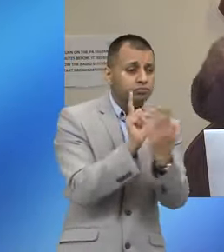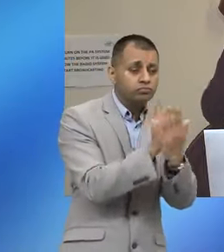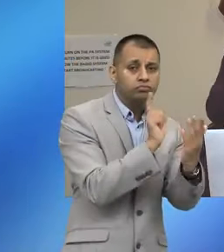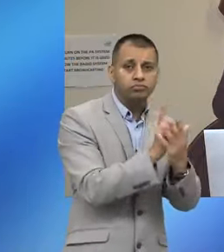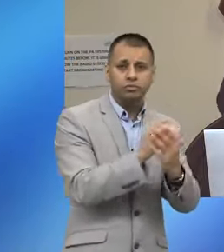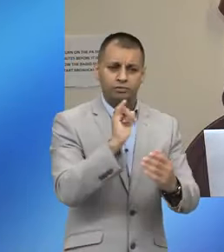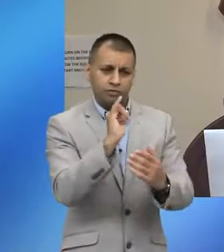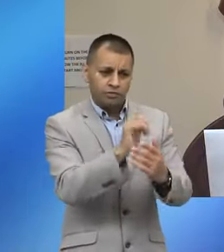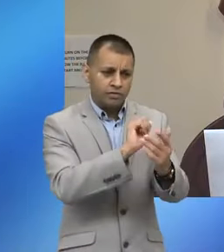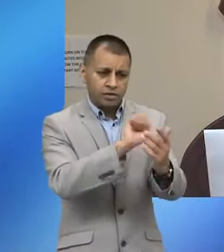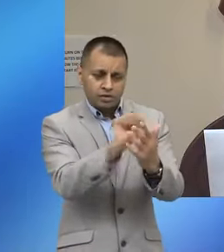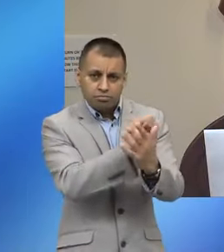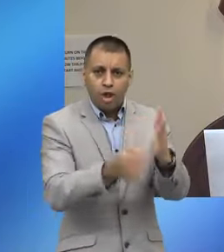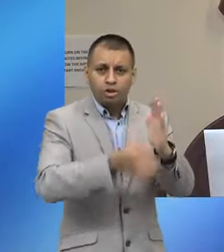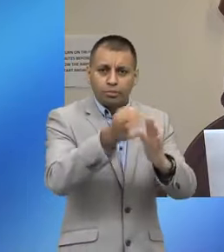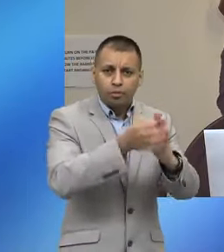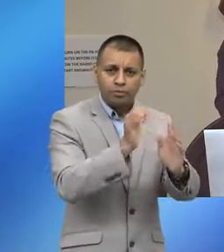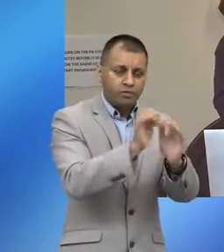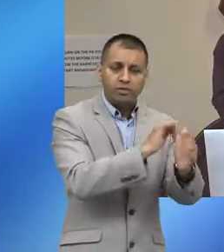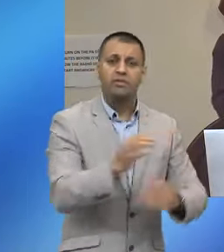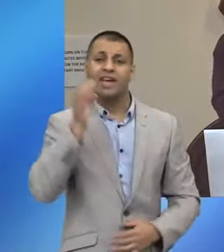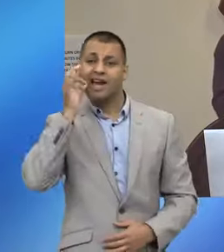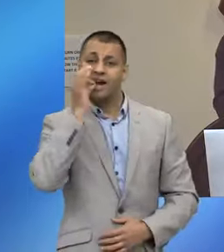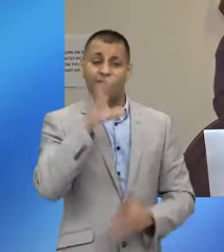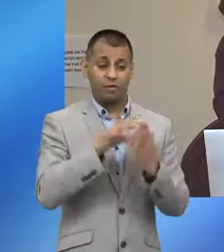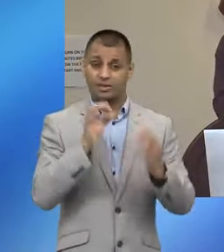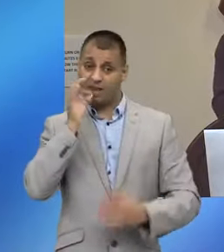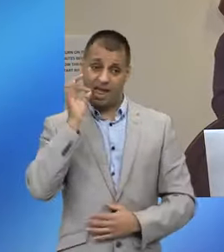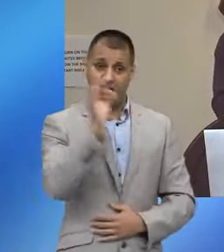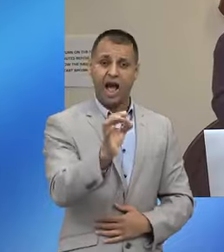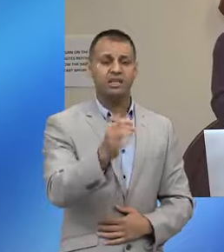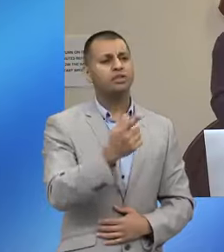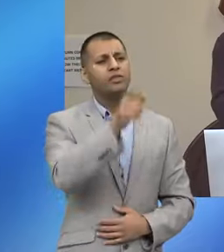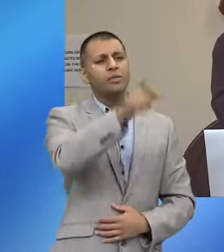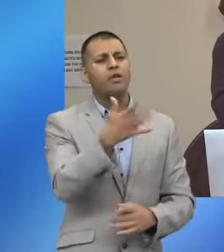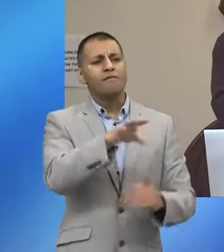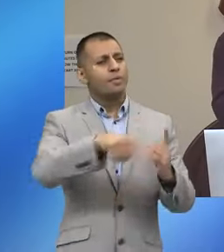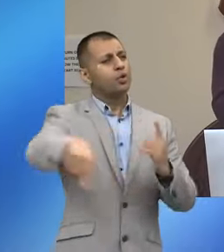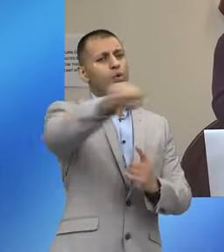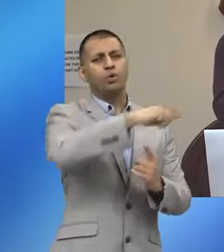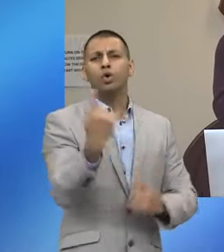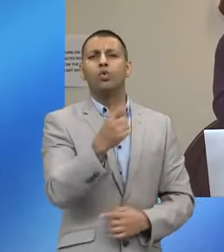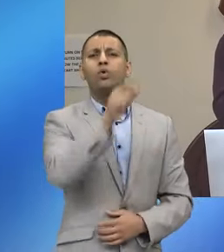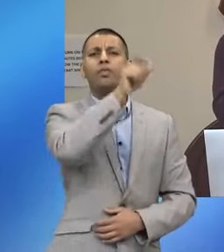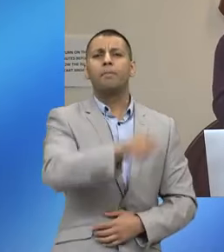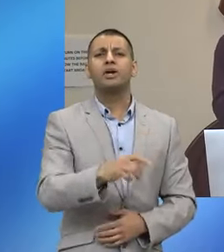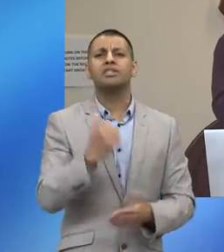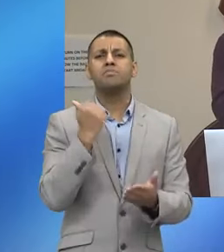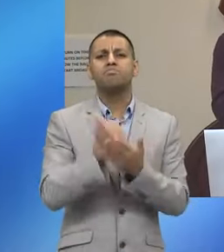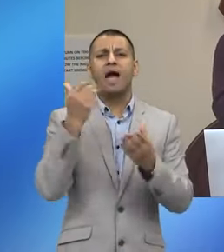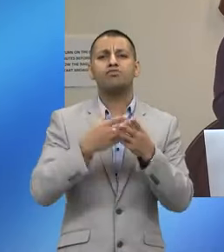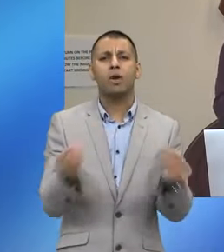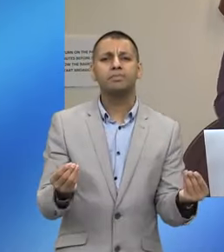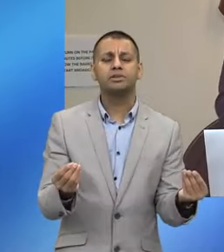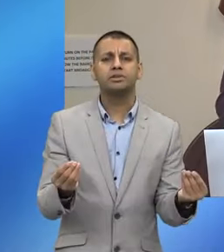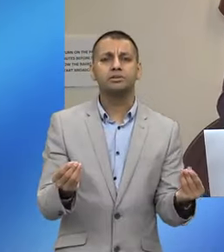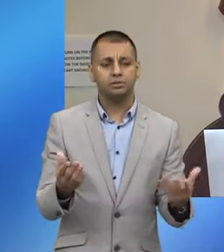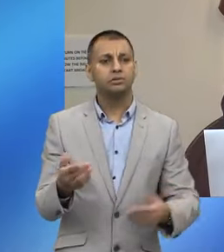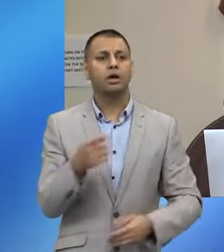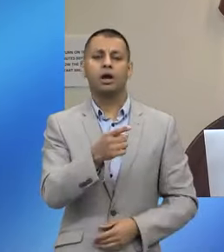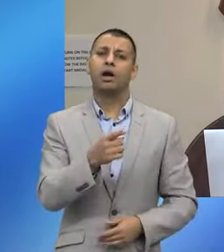those misunderstandings. He asked the people, who's the bankrupt person from amongst you? Who's the muflis from you? They said the